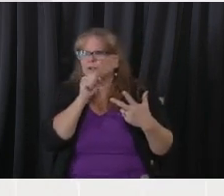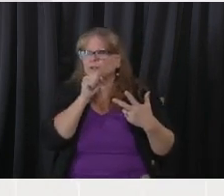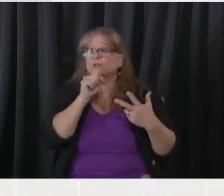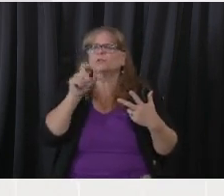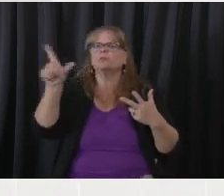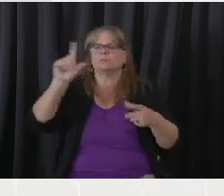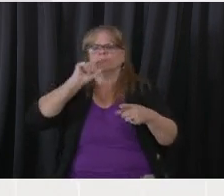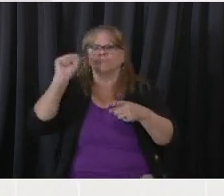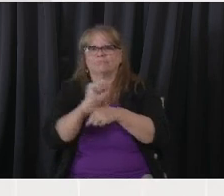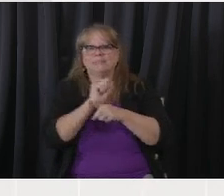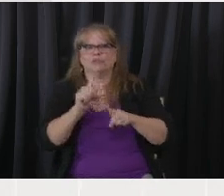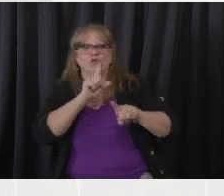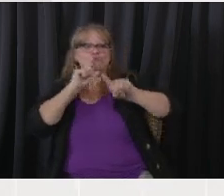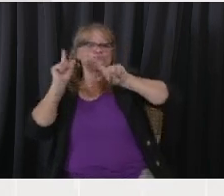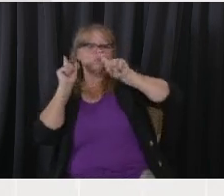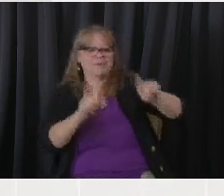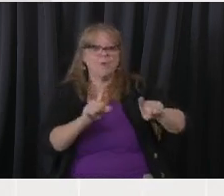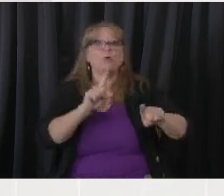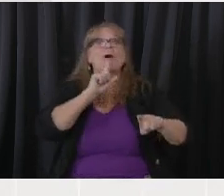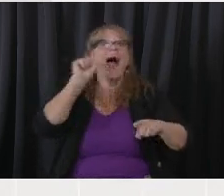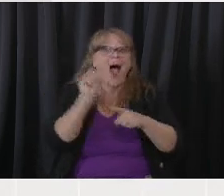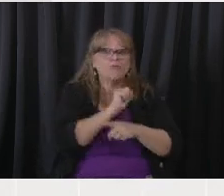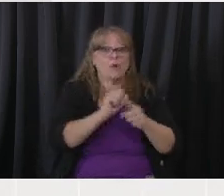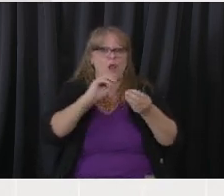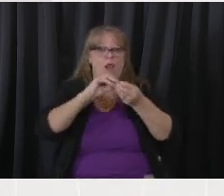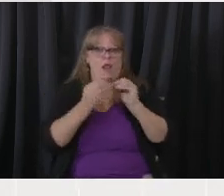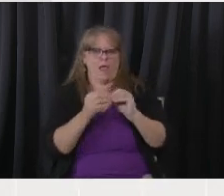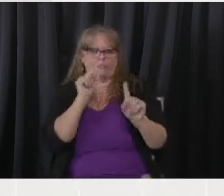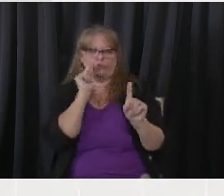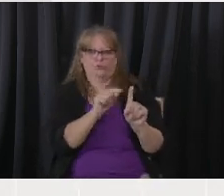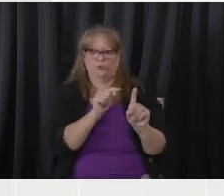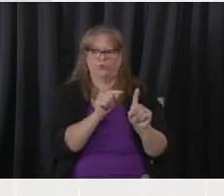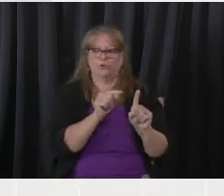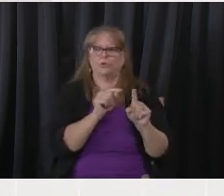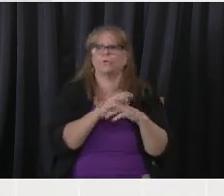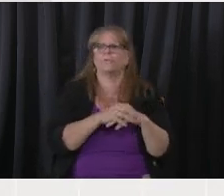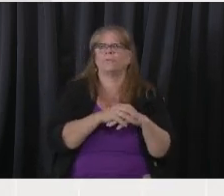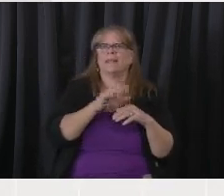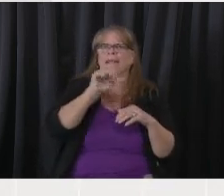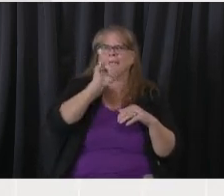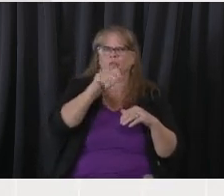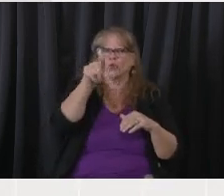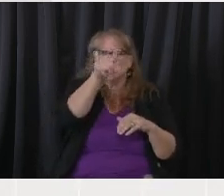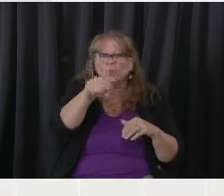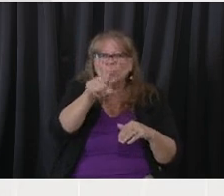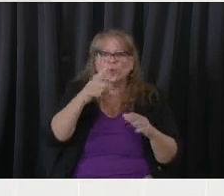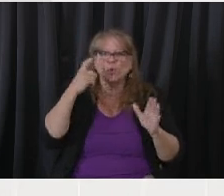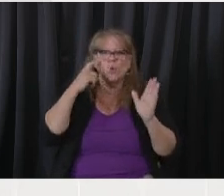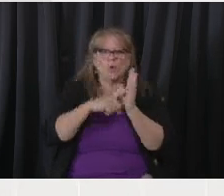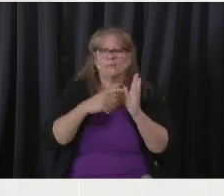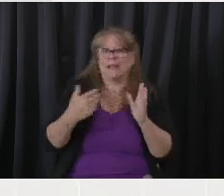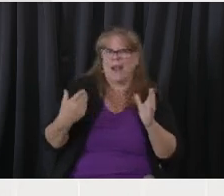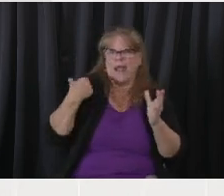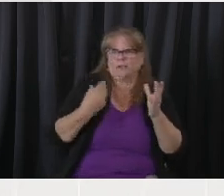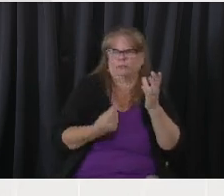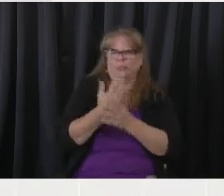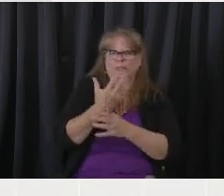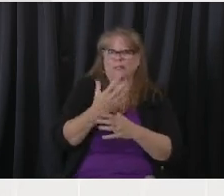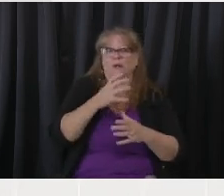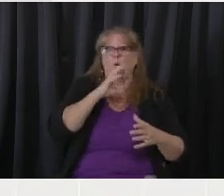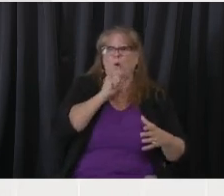look at the size of that first wave, that light orange wave compared to the dark orange wave in the spring, you'll see that we are